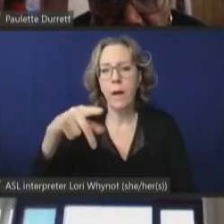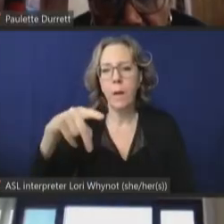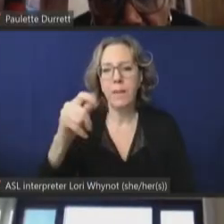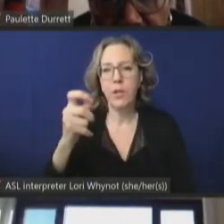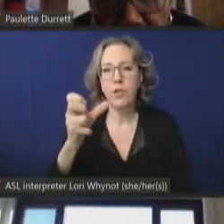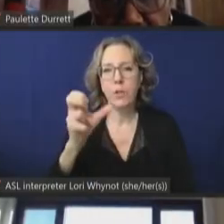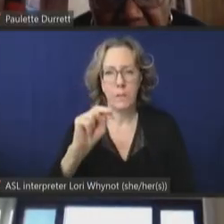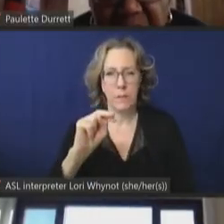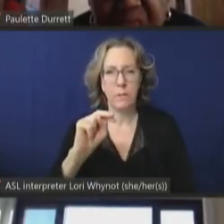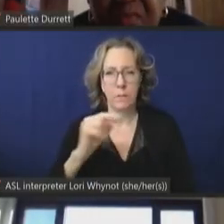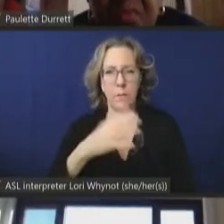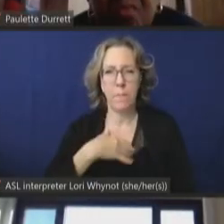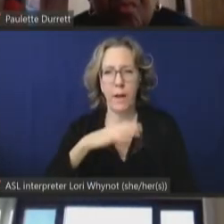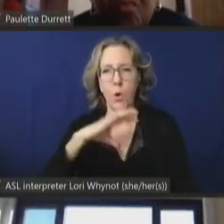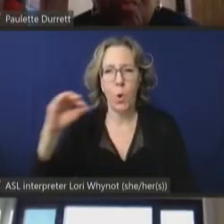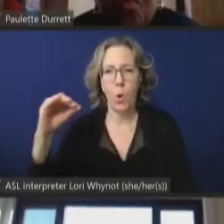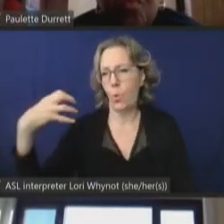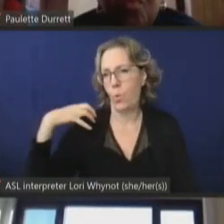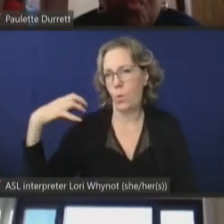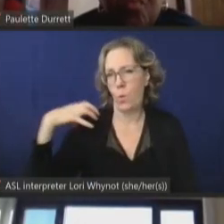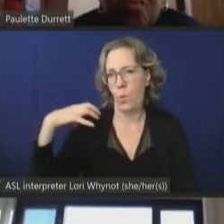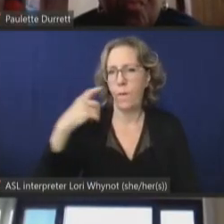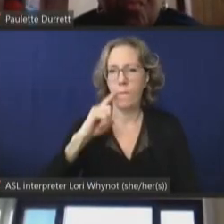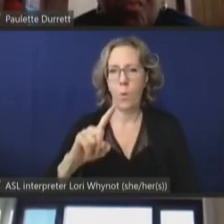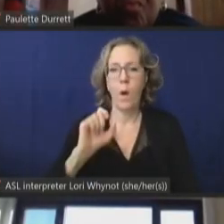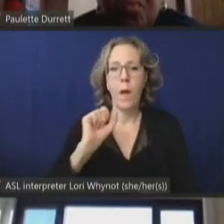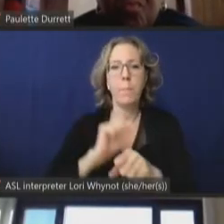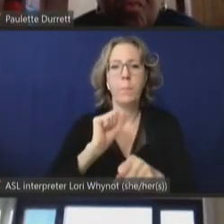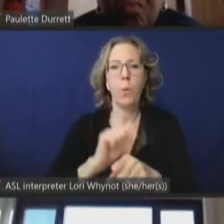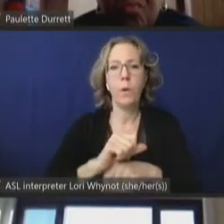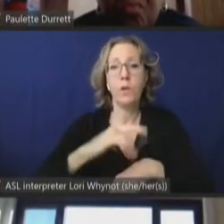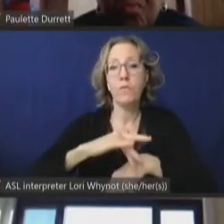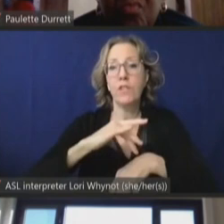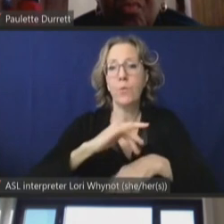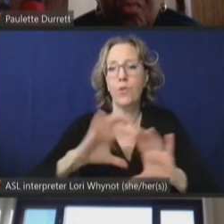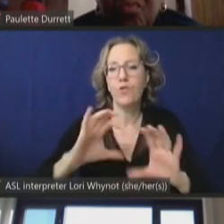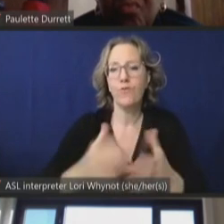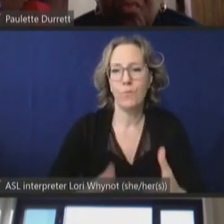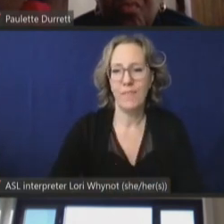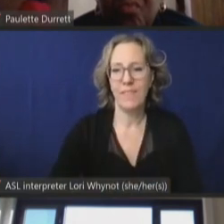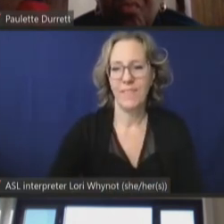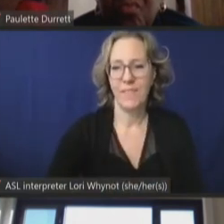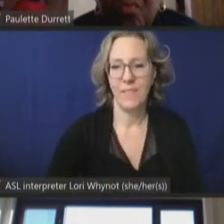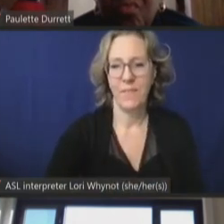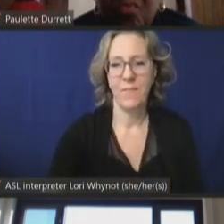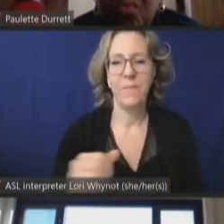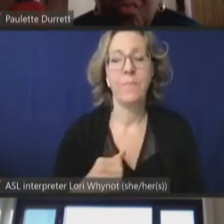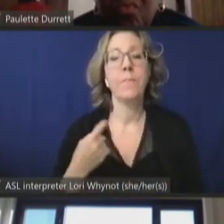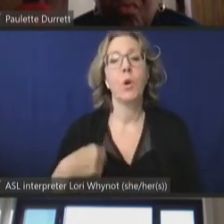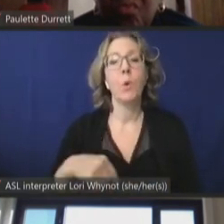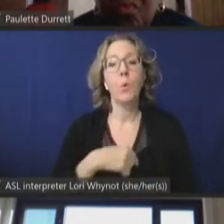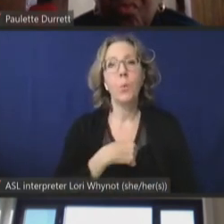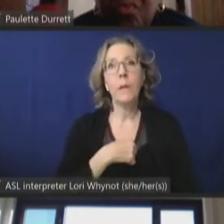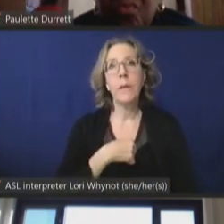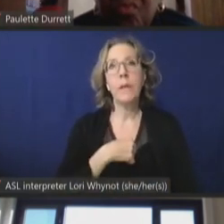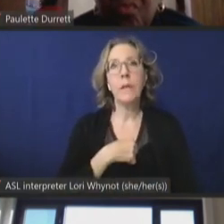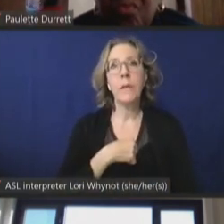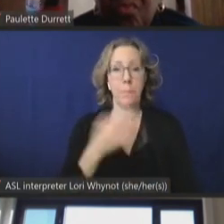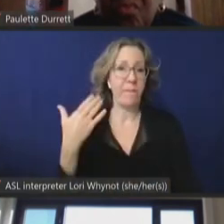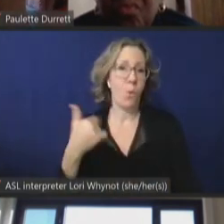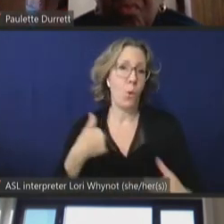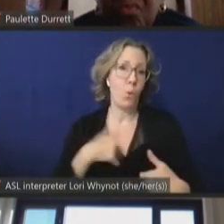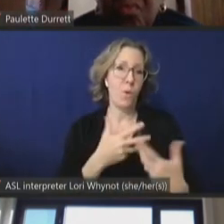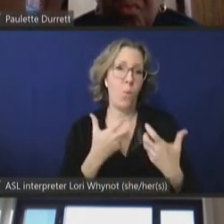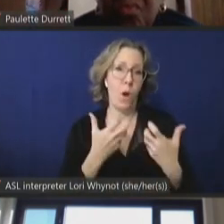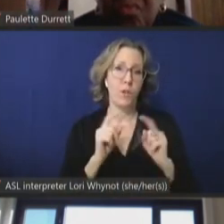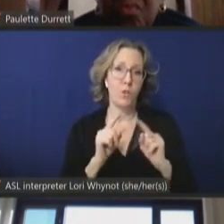new employee resource groups. So we had wanted to come, and we really appreciate you